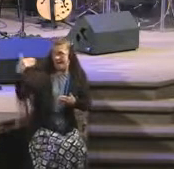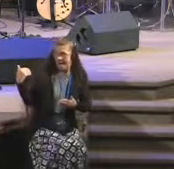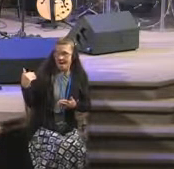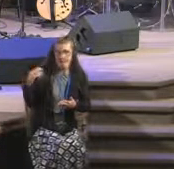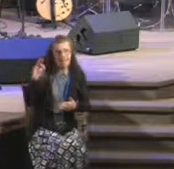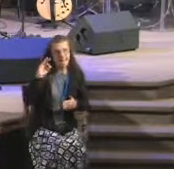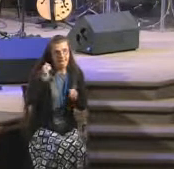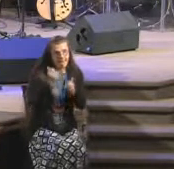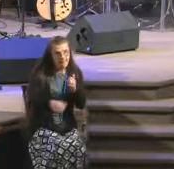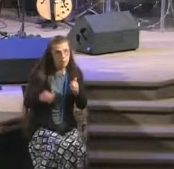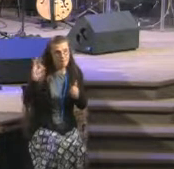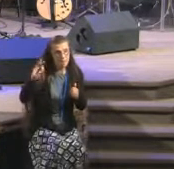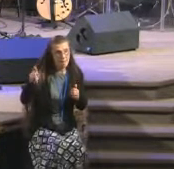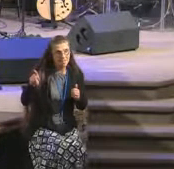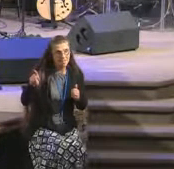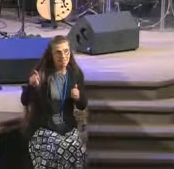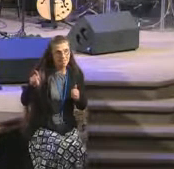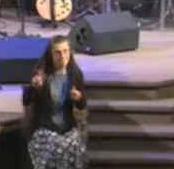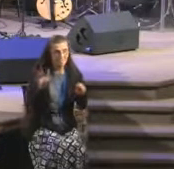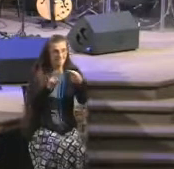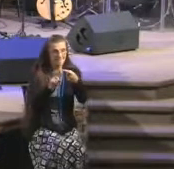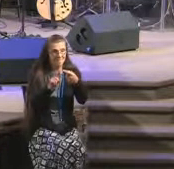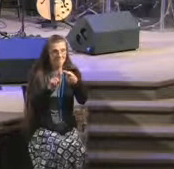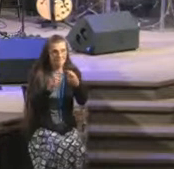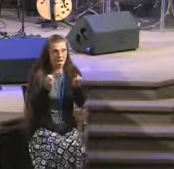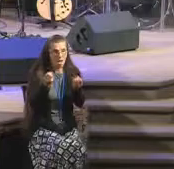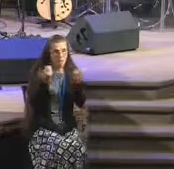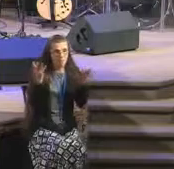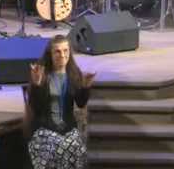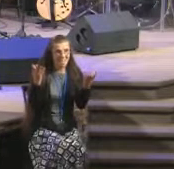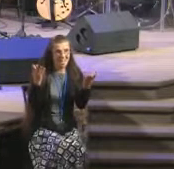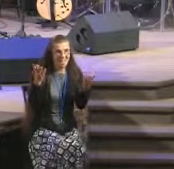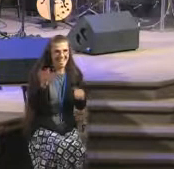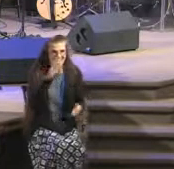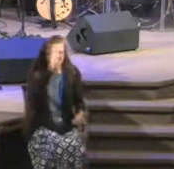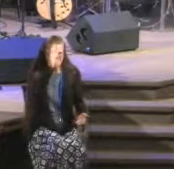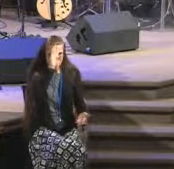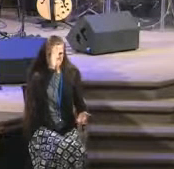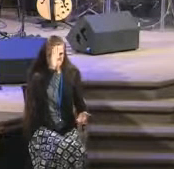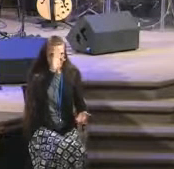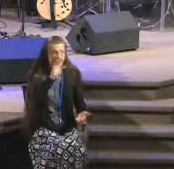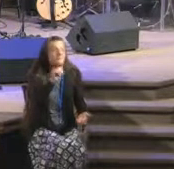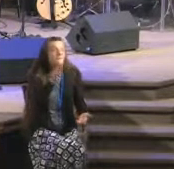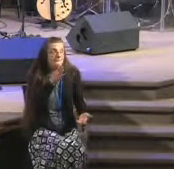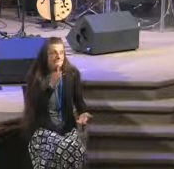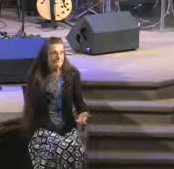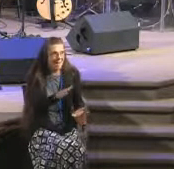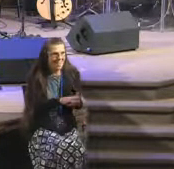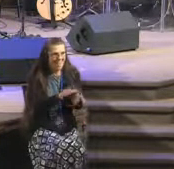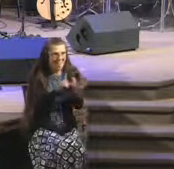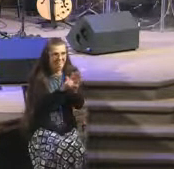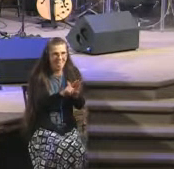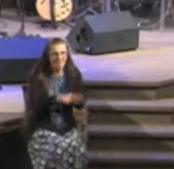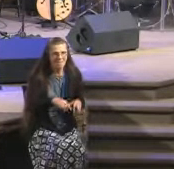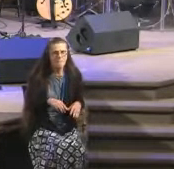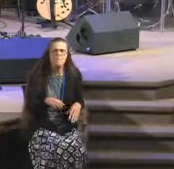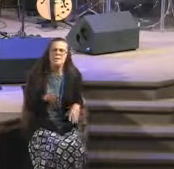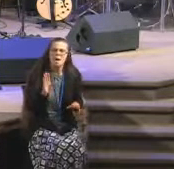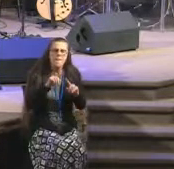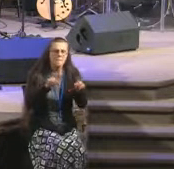pastor is, first of all, a very surprised mother-in-law. Hallelujah. But there is a special